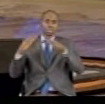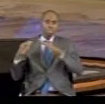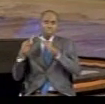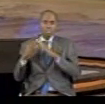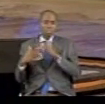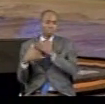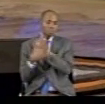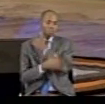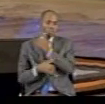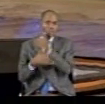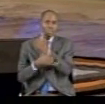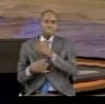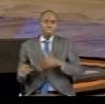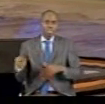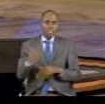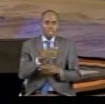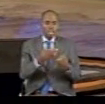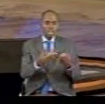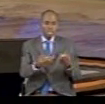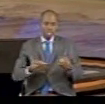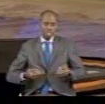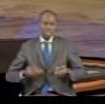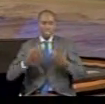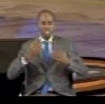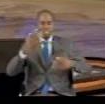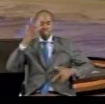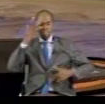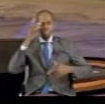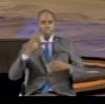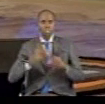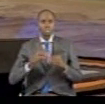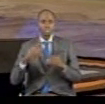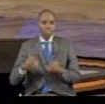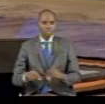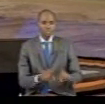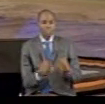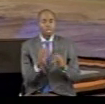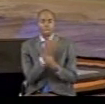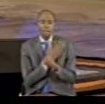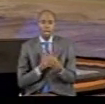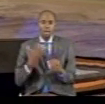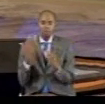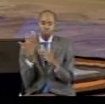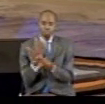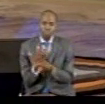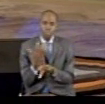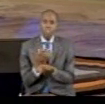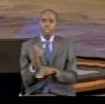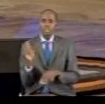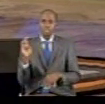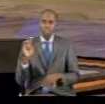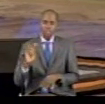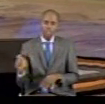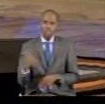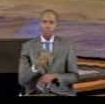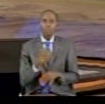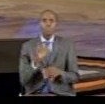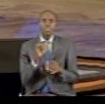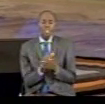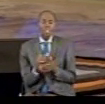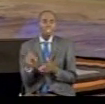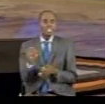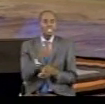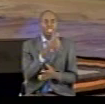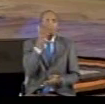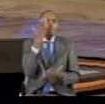laid the sick in the streets and besought him that they might touch, if it